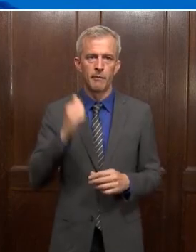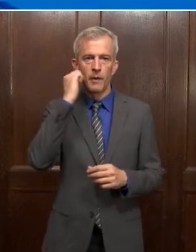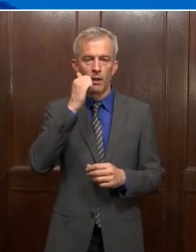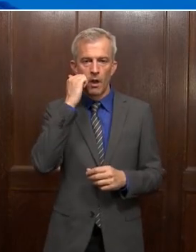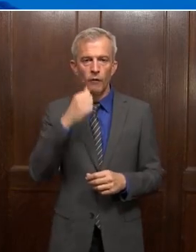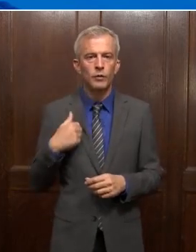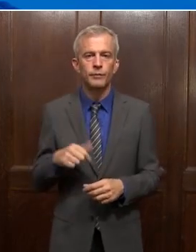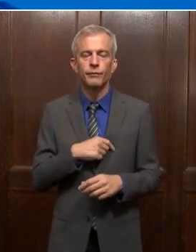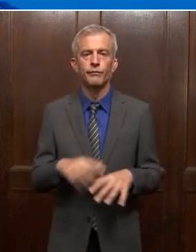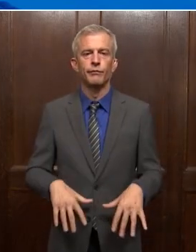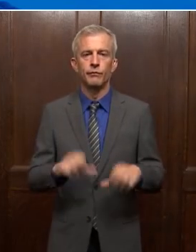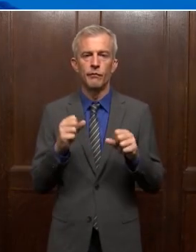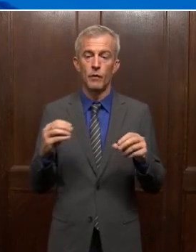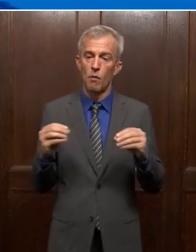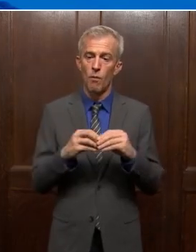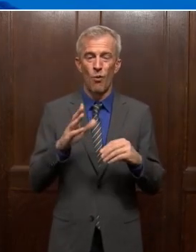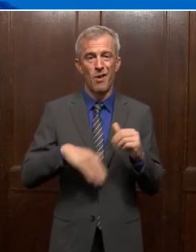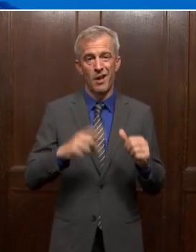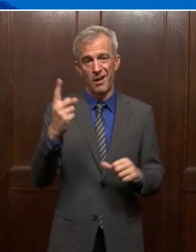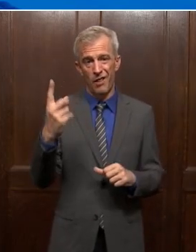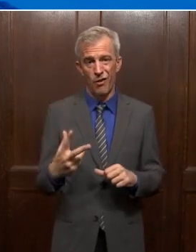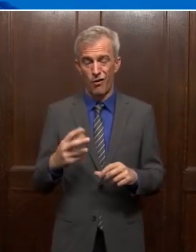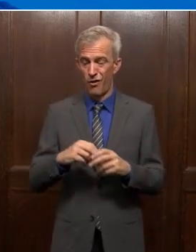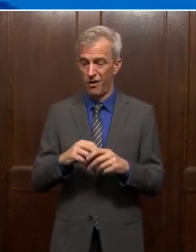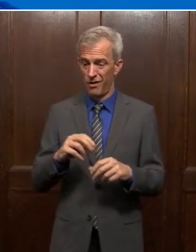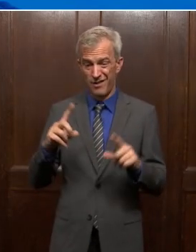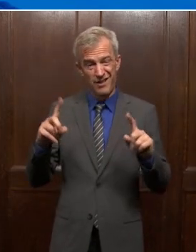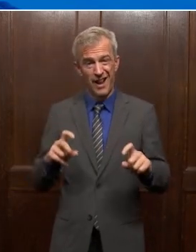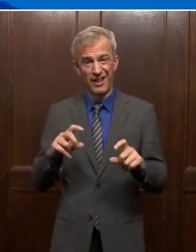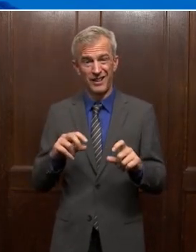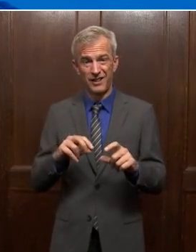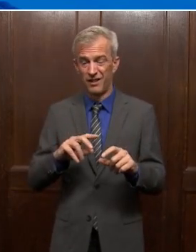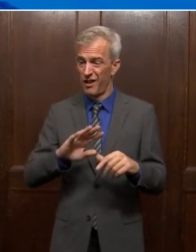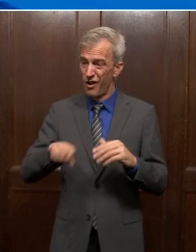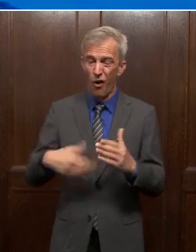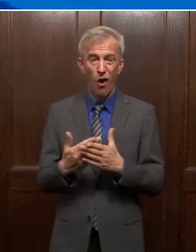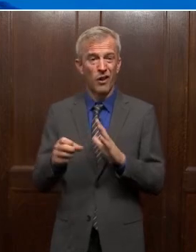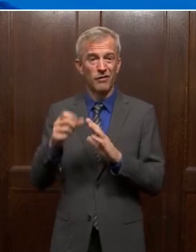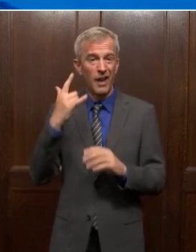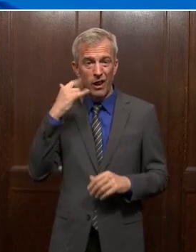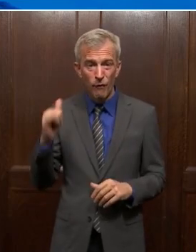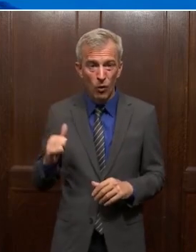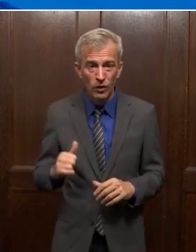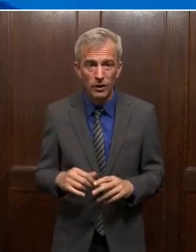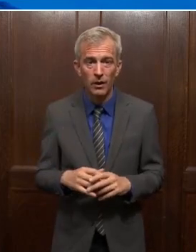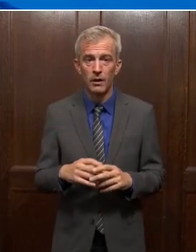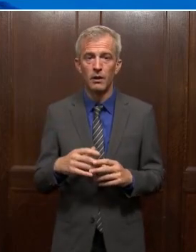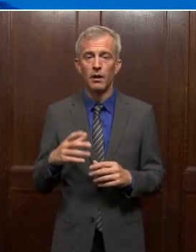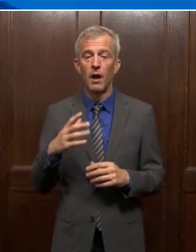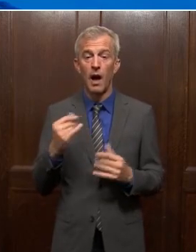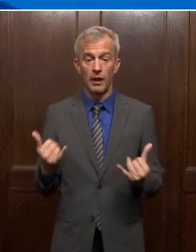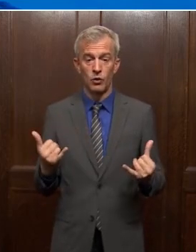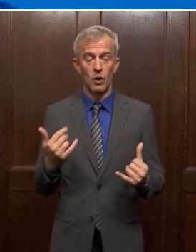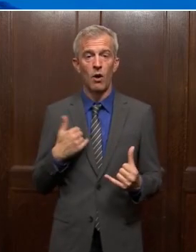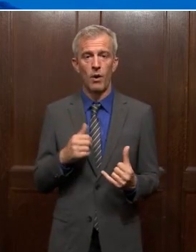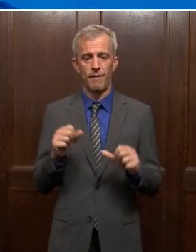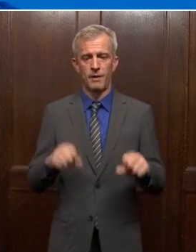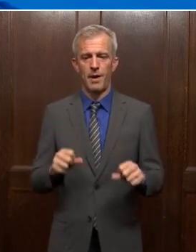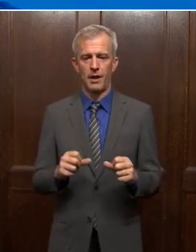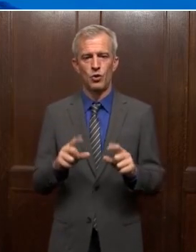conducting more than a third of all tests that are done across the state, and each day we have the capacity to test twice as many